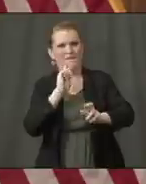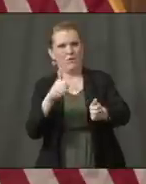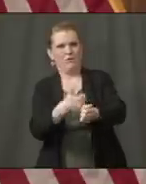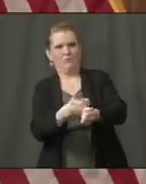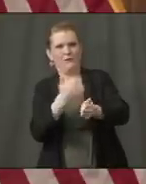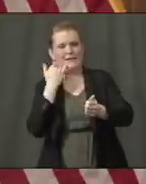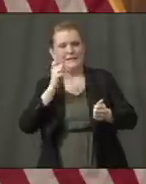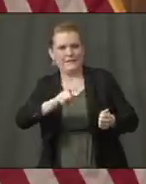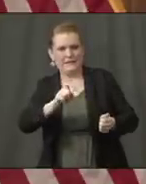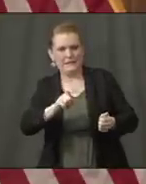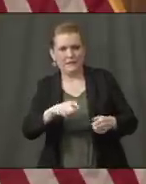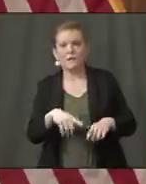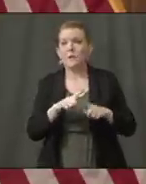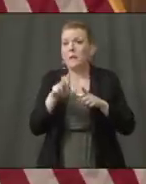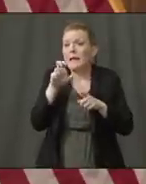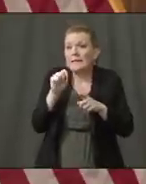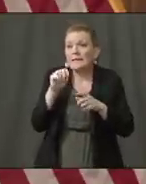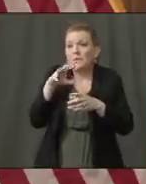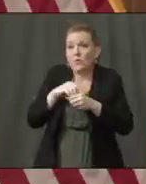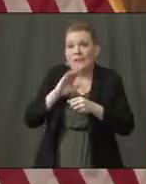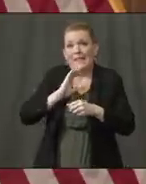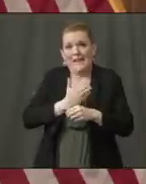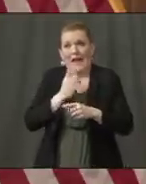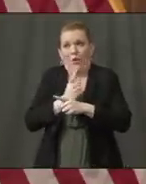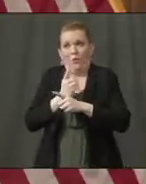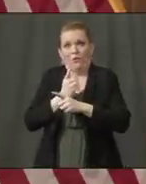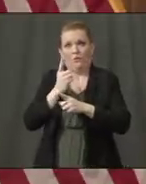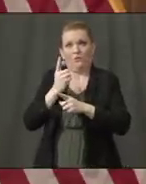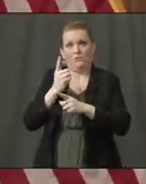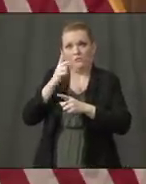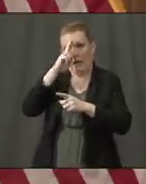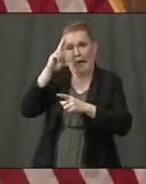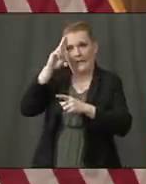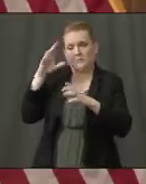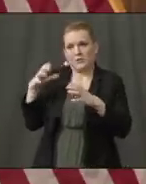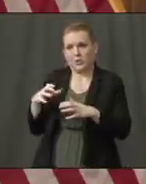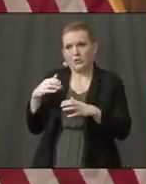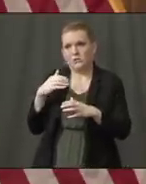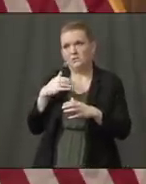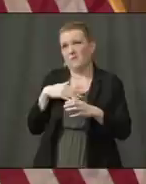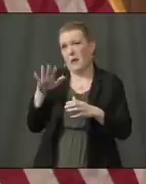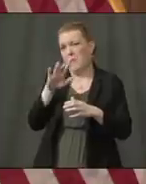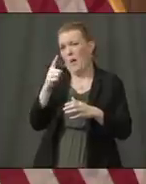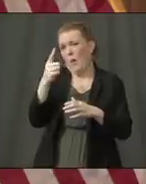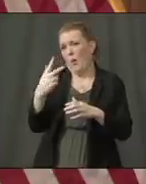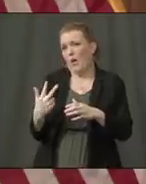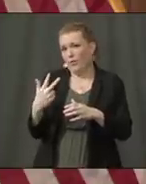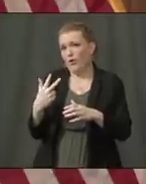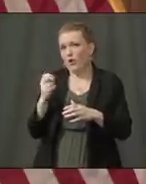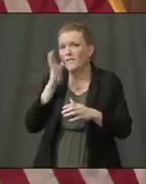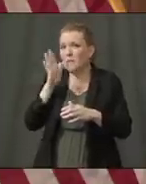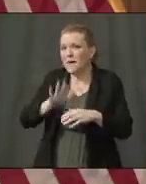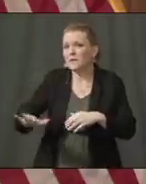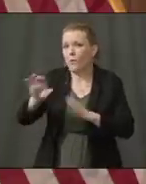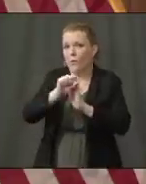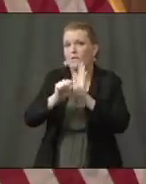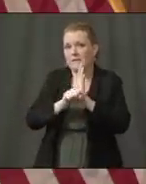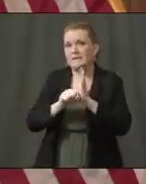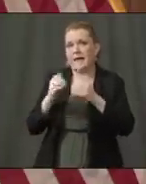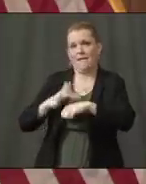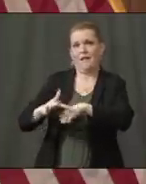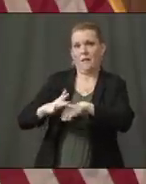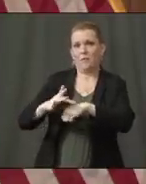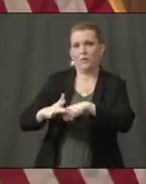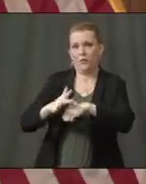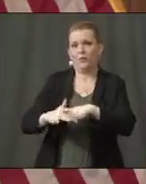existing acute care hospitals, we still have, on a statewide basis, about a third of our beds unoccupied, a significant